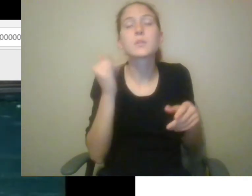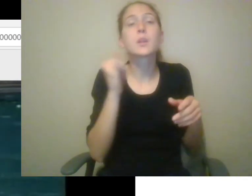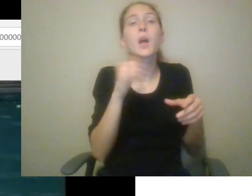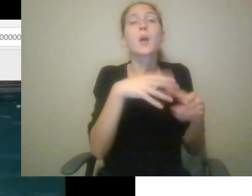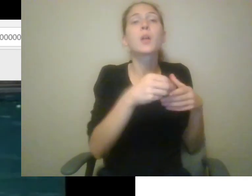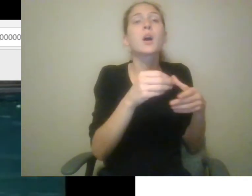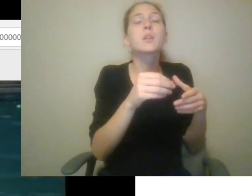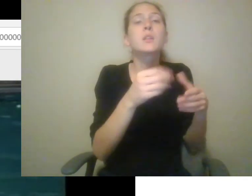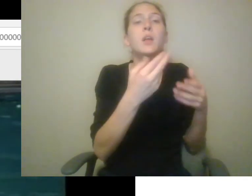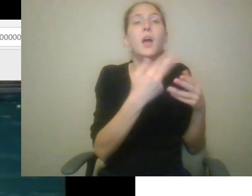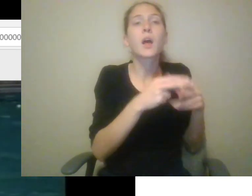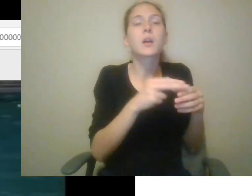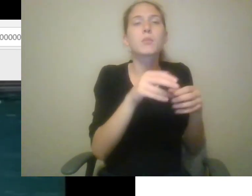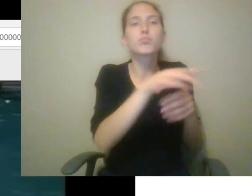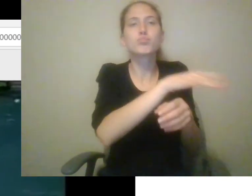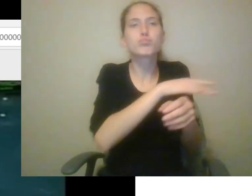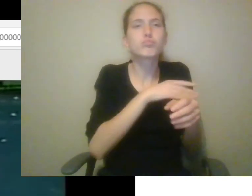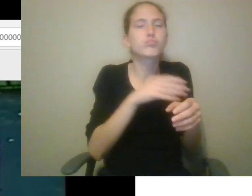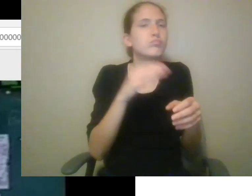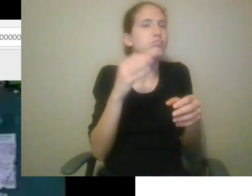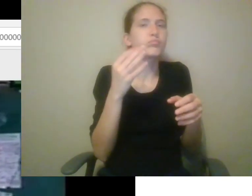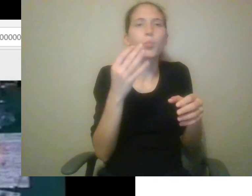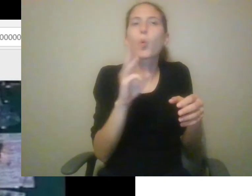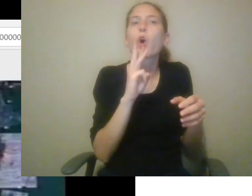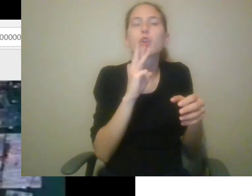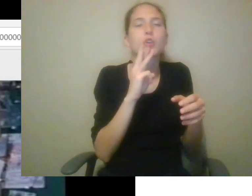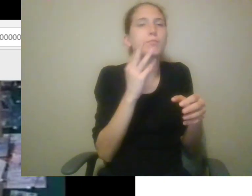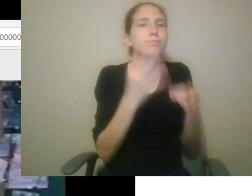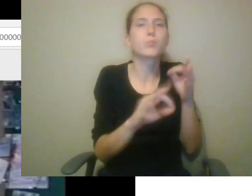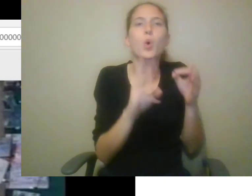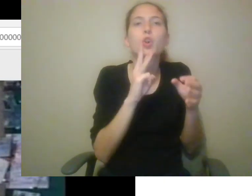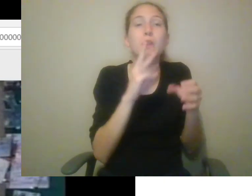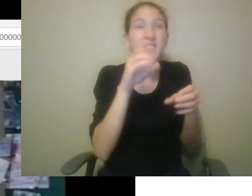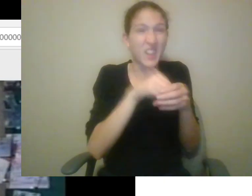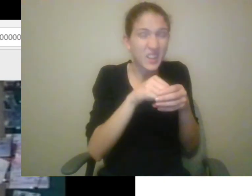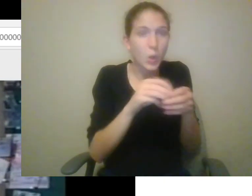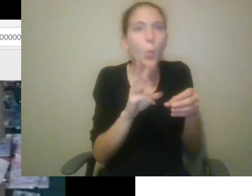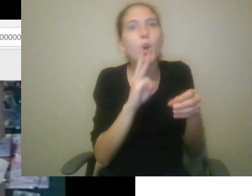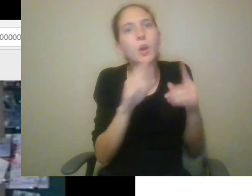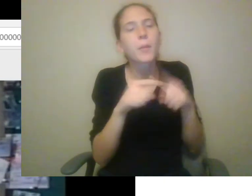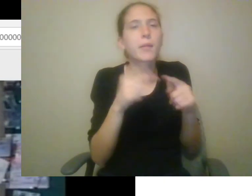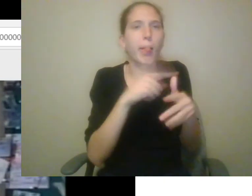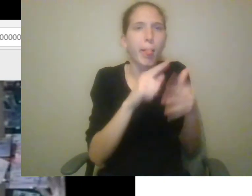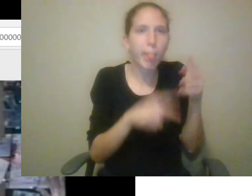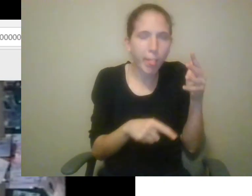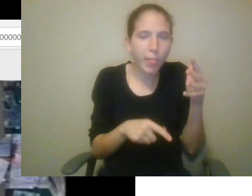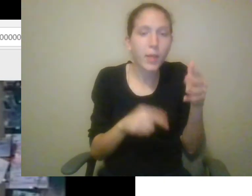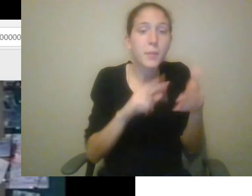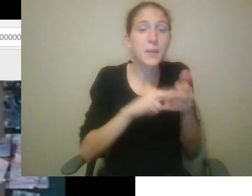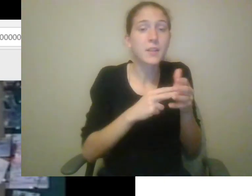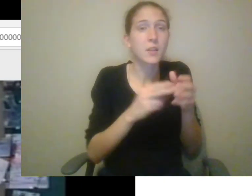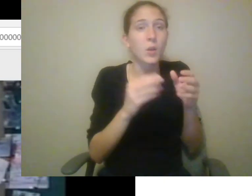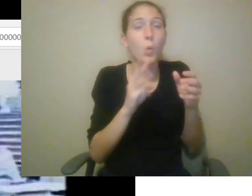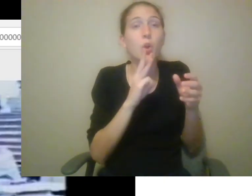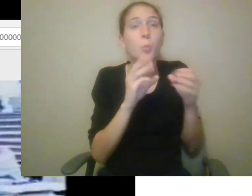water. Inside the egg, there's all sorts of other stuff. So if I put an egg in pure water, what should happen to it?